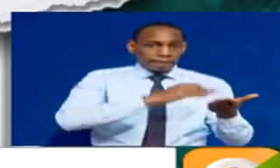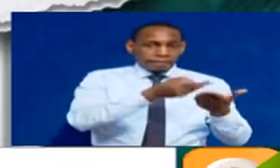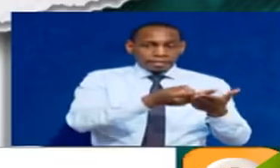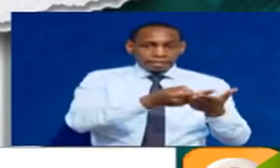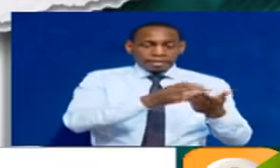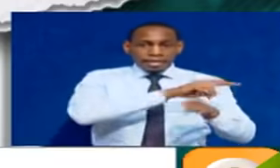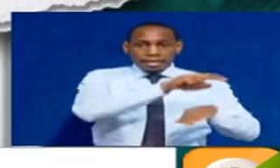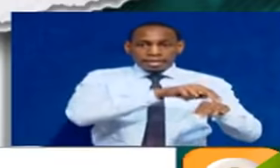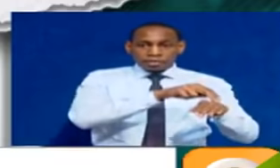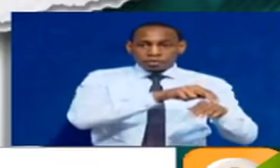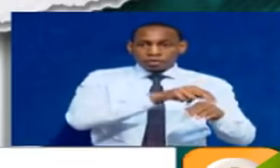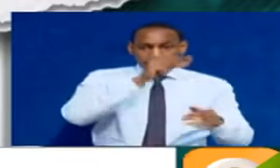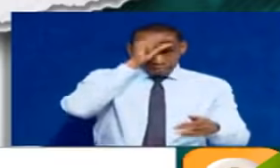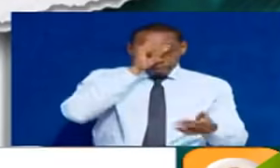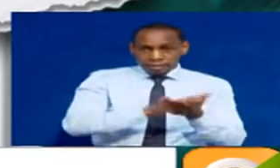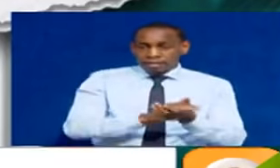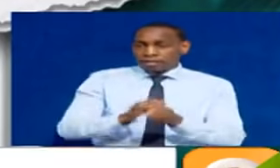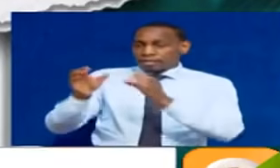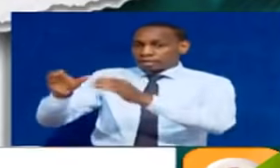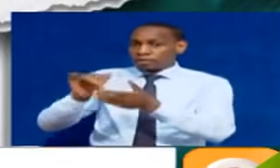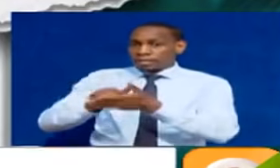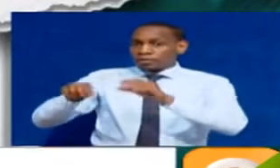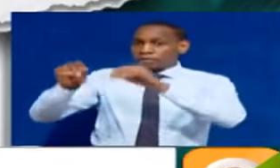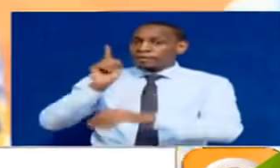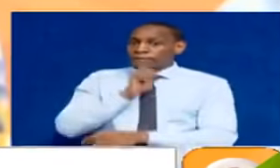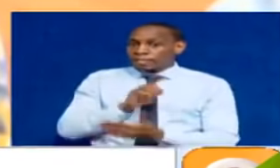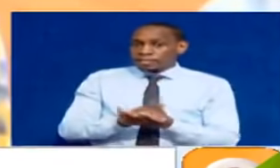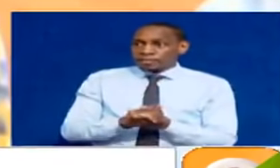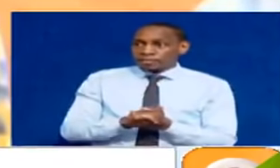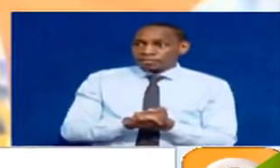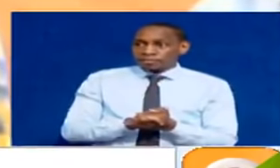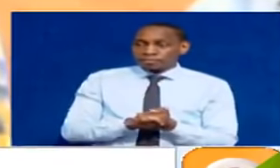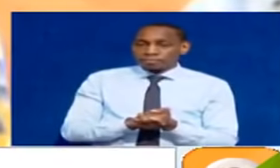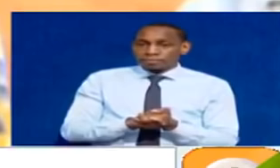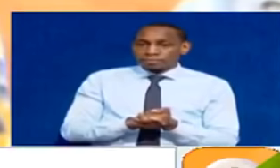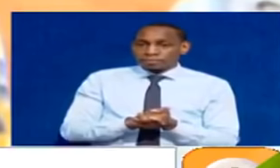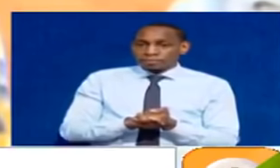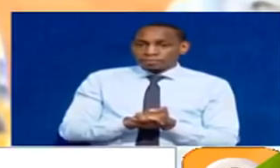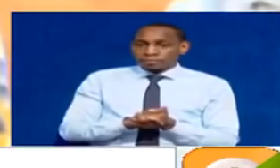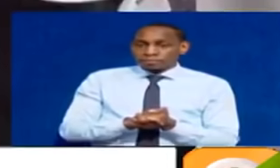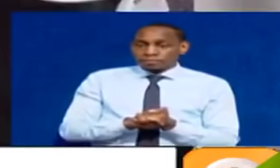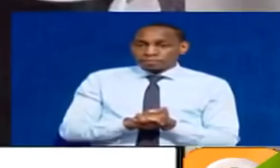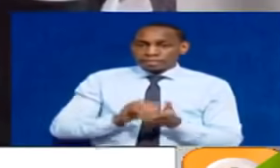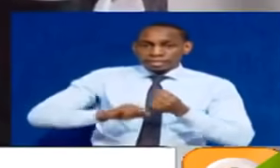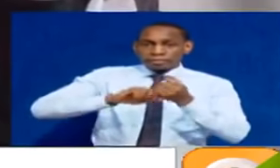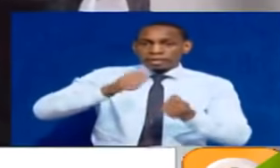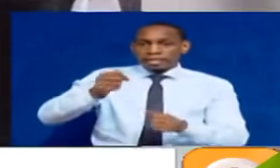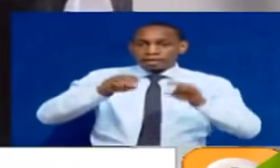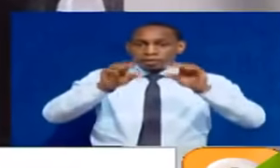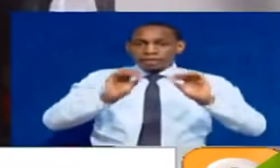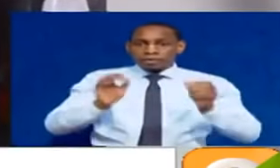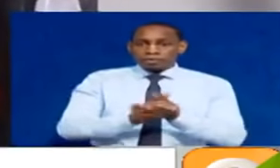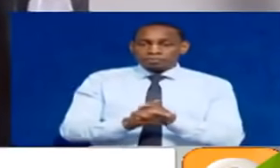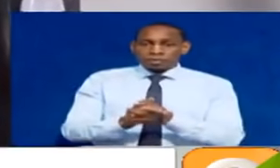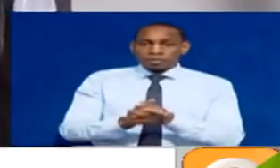the exchequer, then the party that will have qualified will support the others who have not qualified. The unending